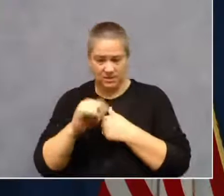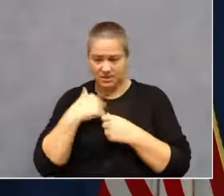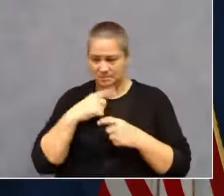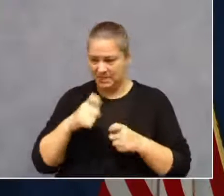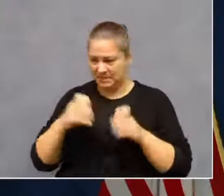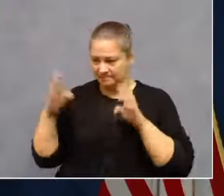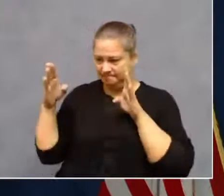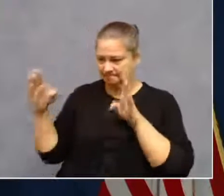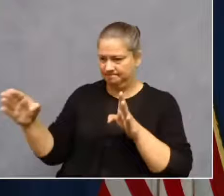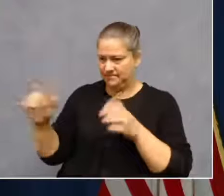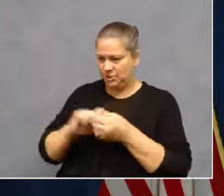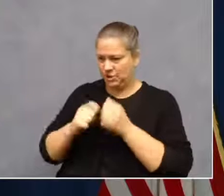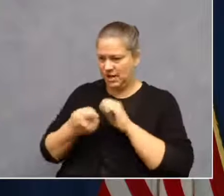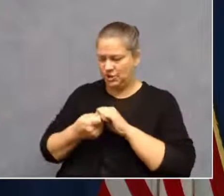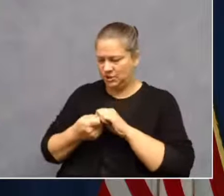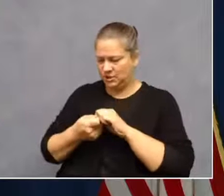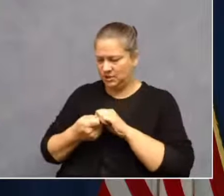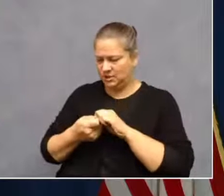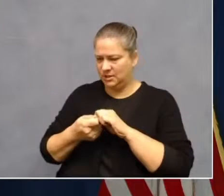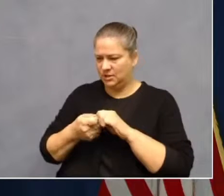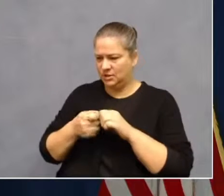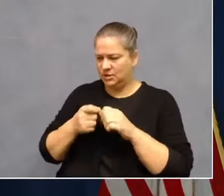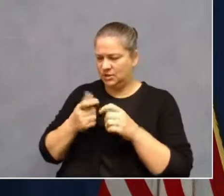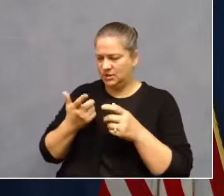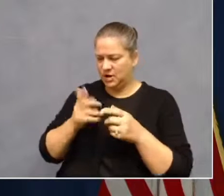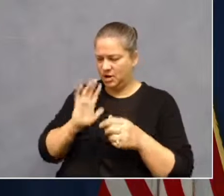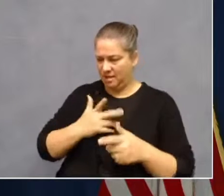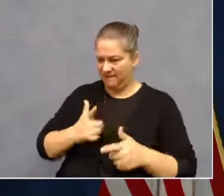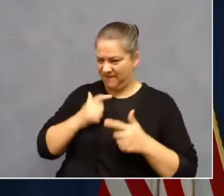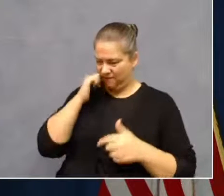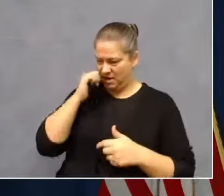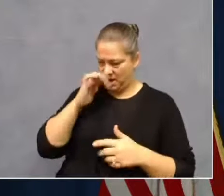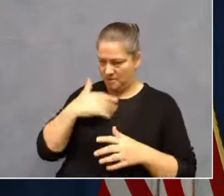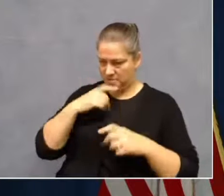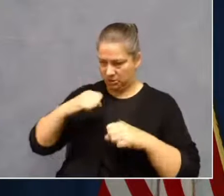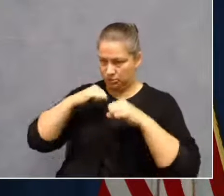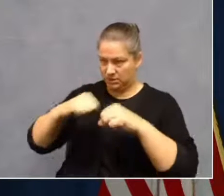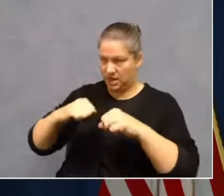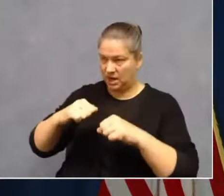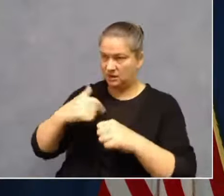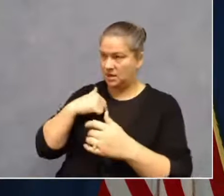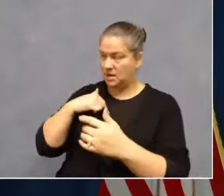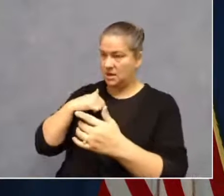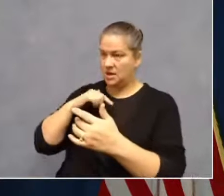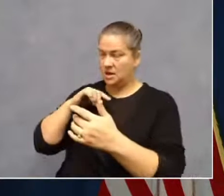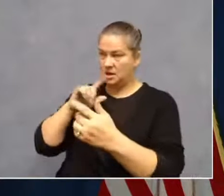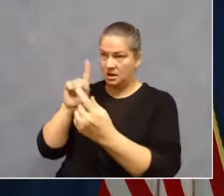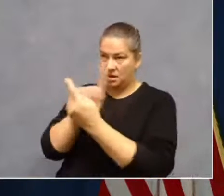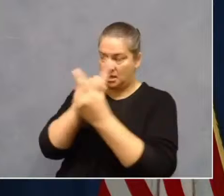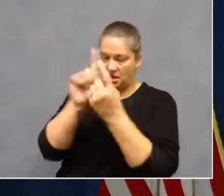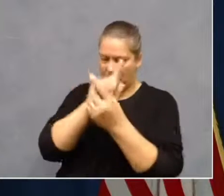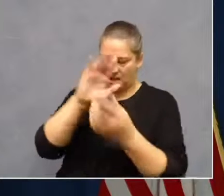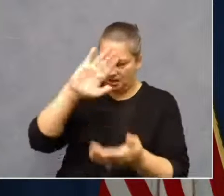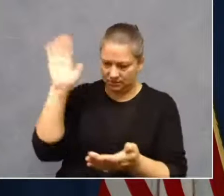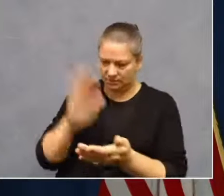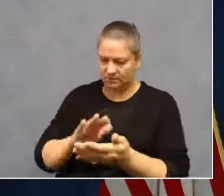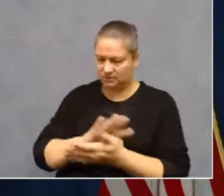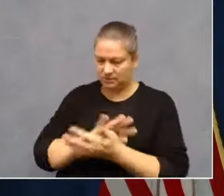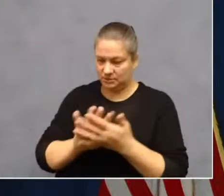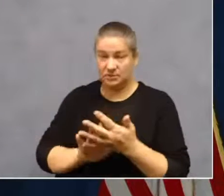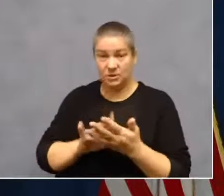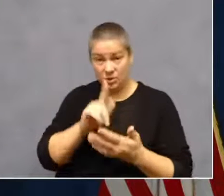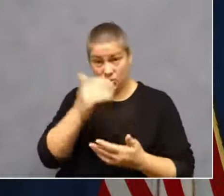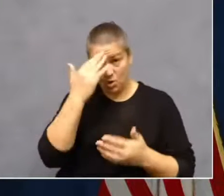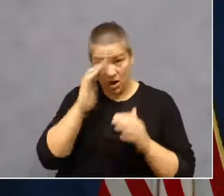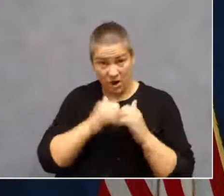day-to-day lives to make sure we can protect those around us. And if you want to know the seriousness of